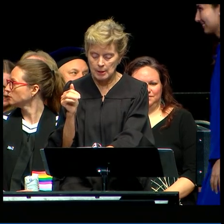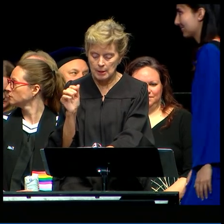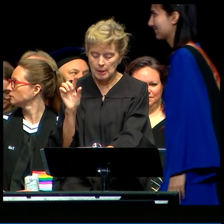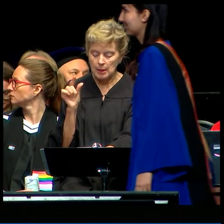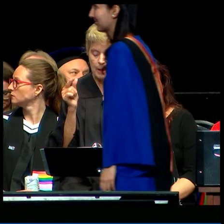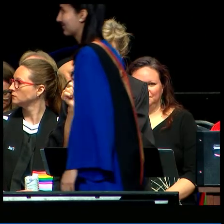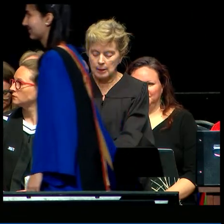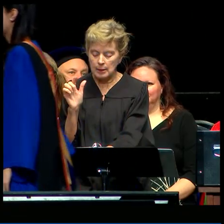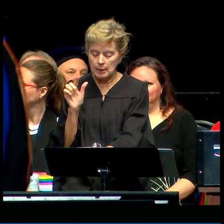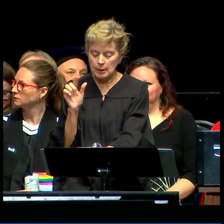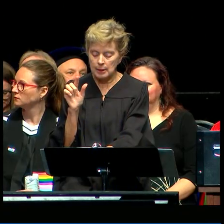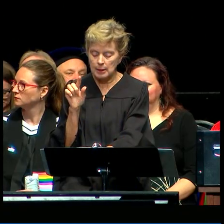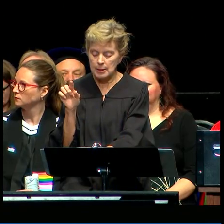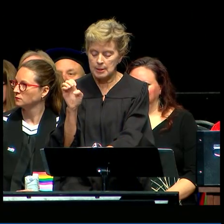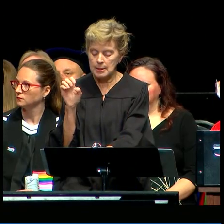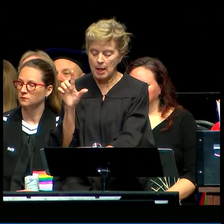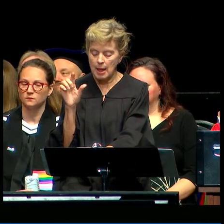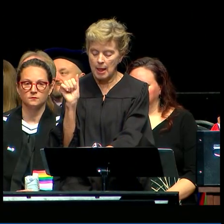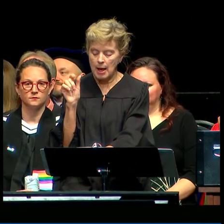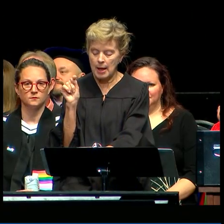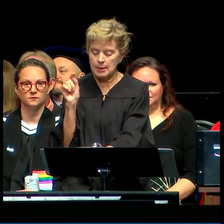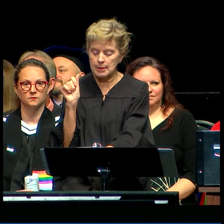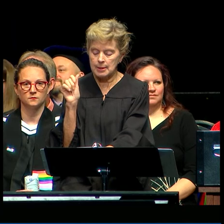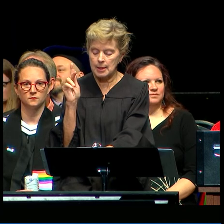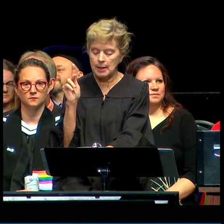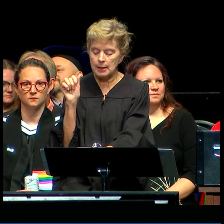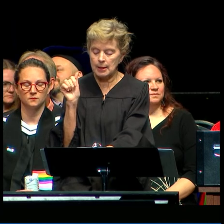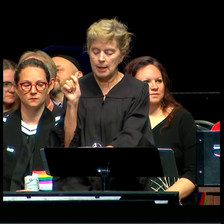Ghazal Atagayeva.